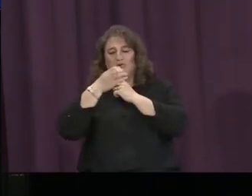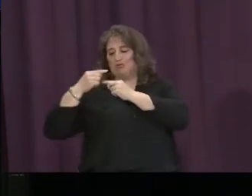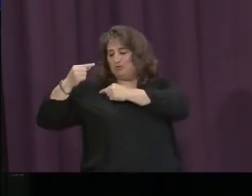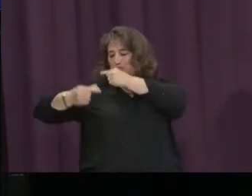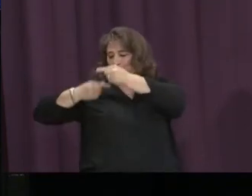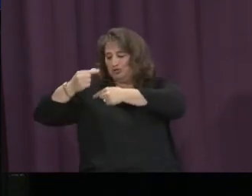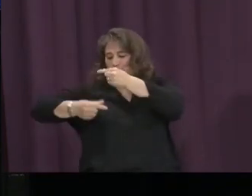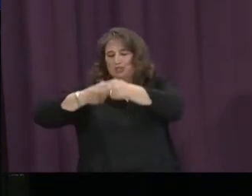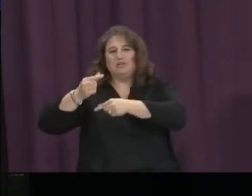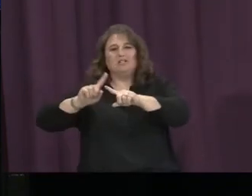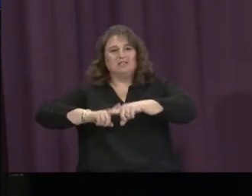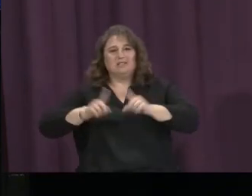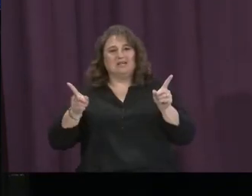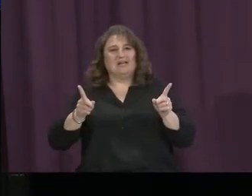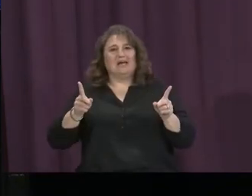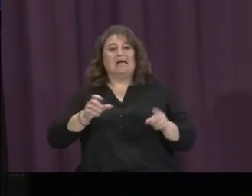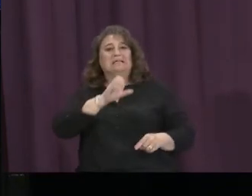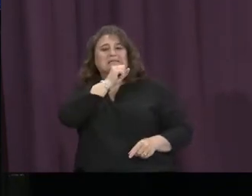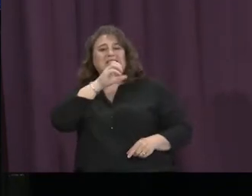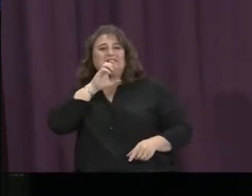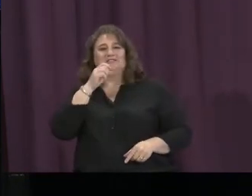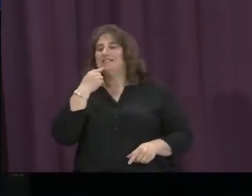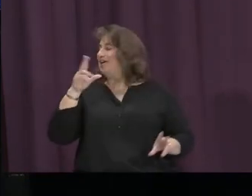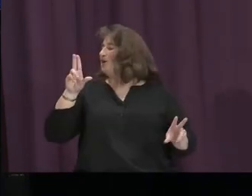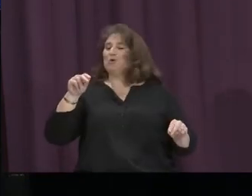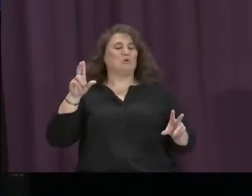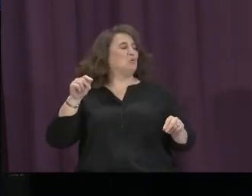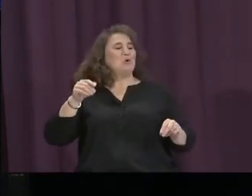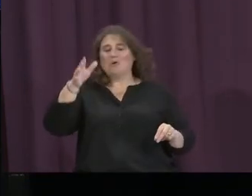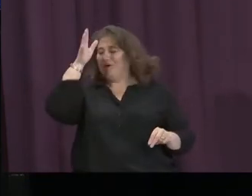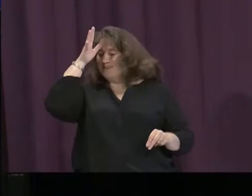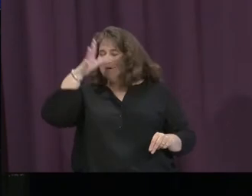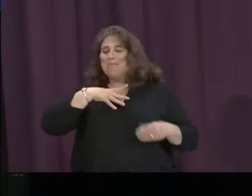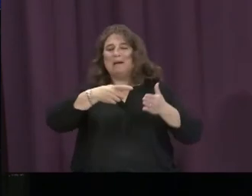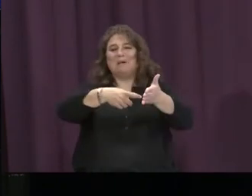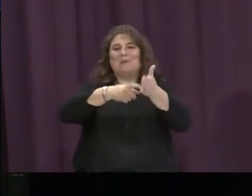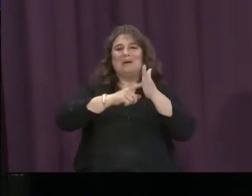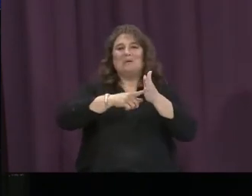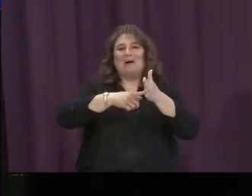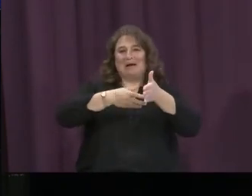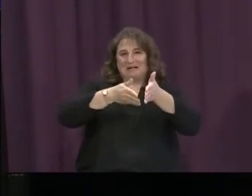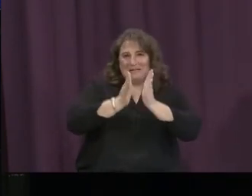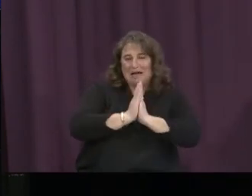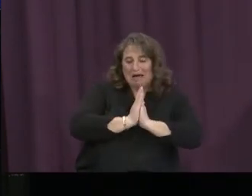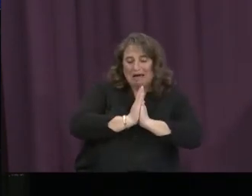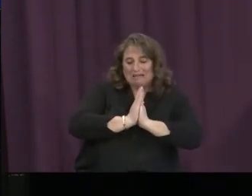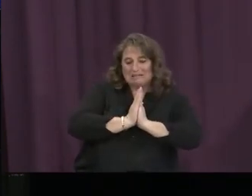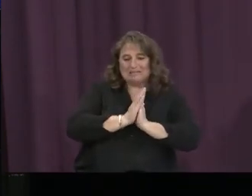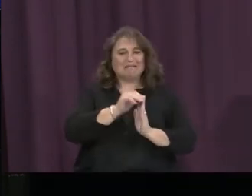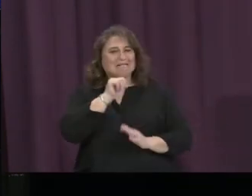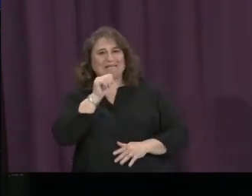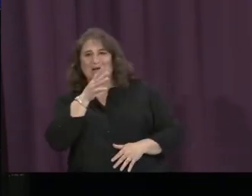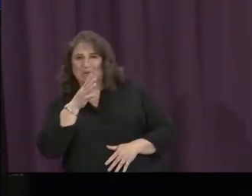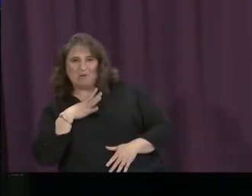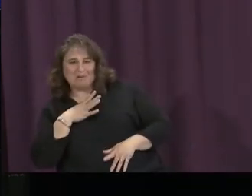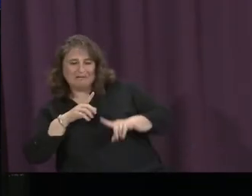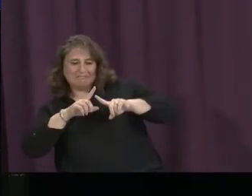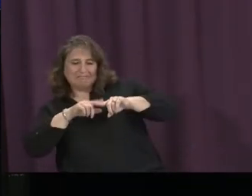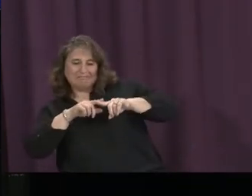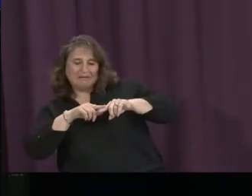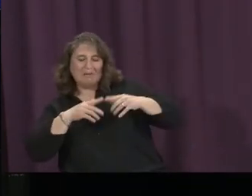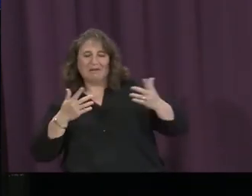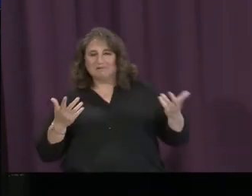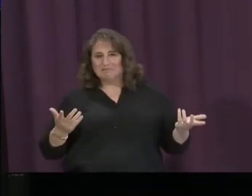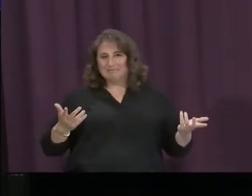Because somebody in the older generation say, no way, he better ask you. Mm-hmm. So it just depends on who they are and how they